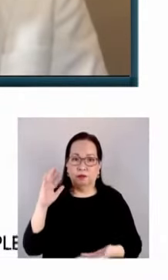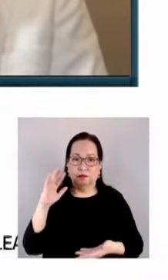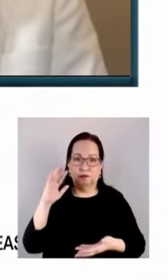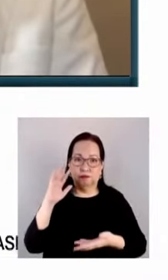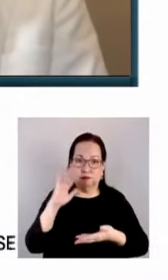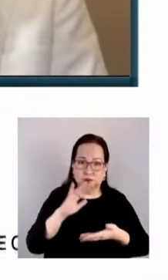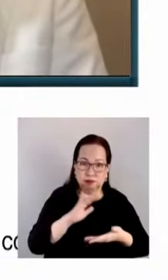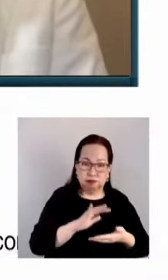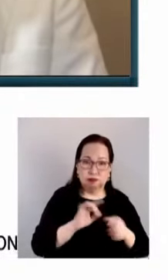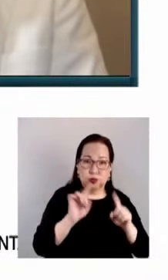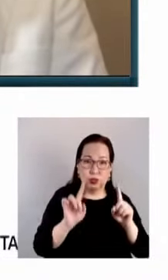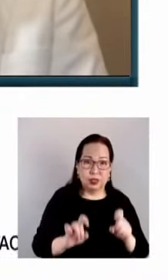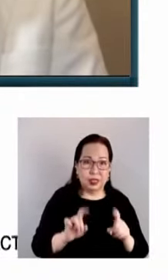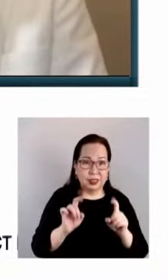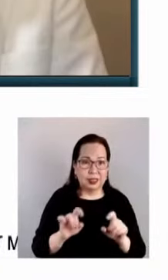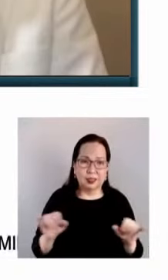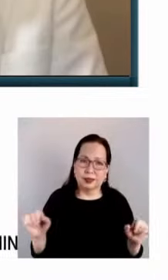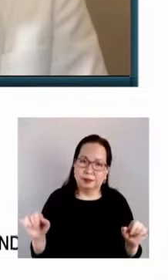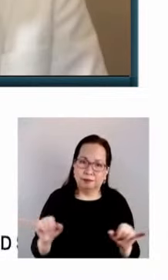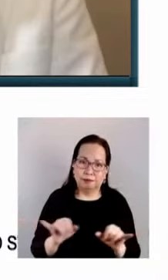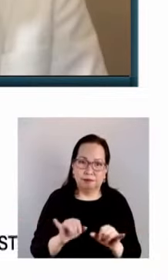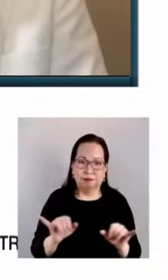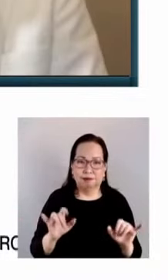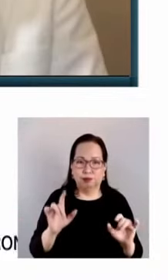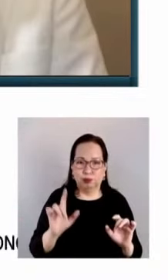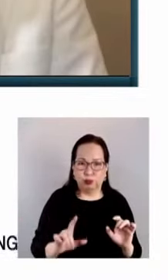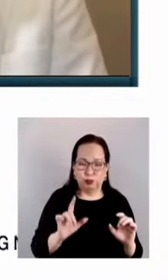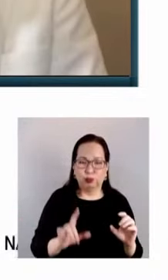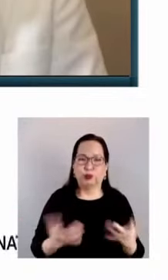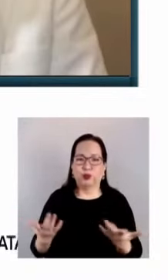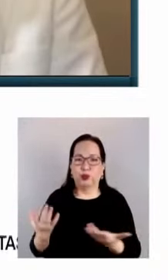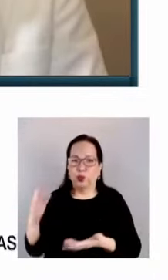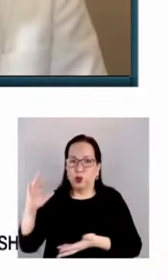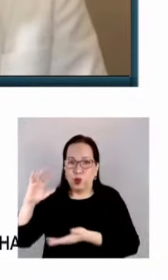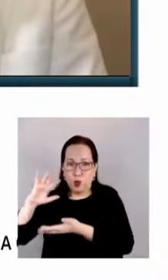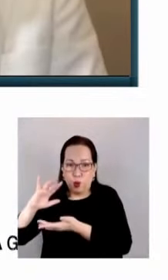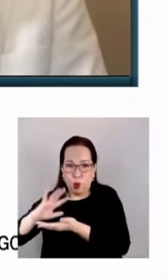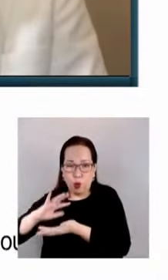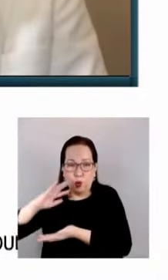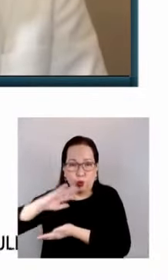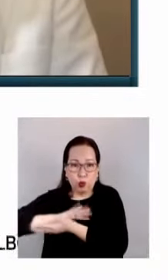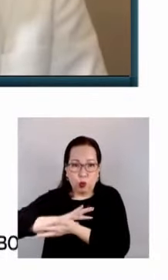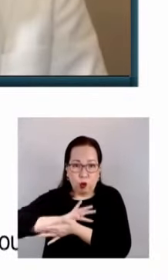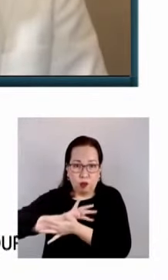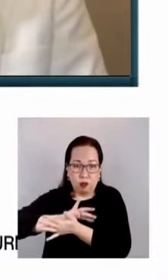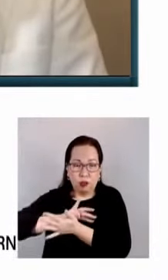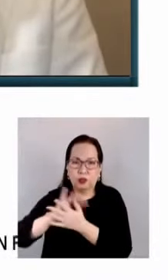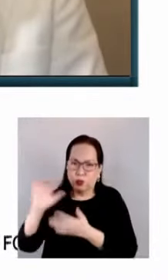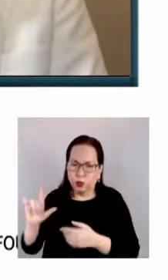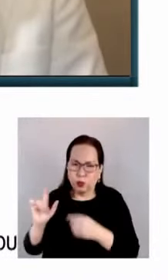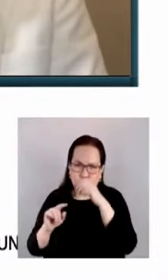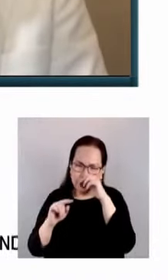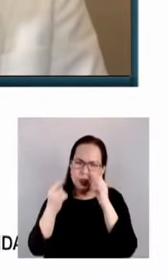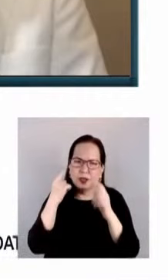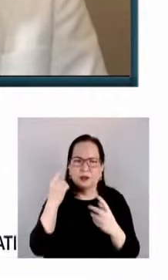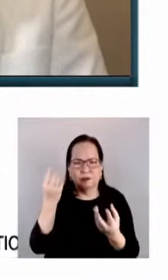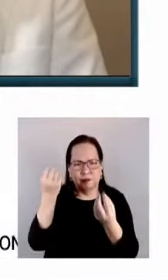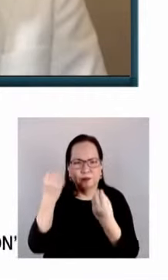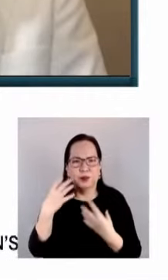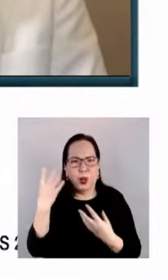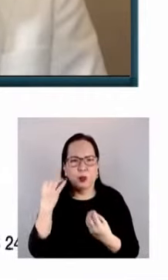that's down as well. What to you is a clear and real COVID situation here in the country as we speak, Dr.